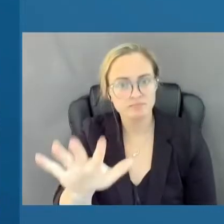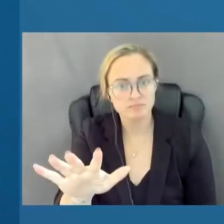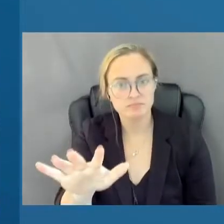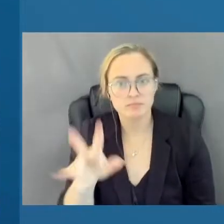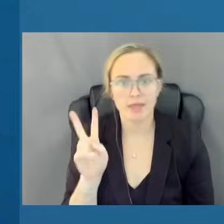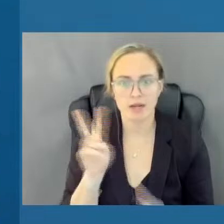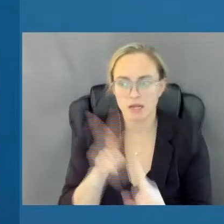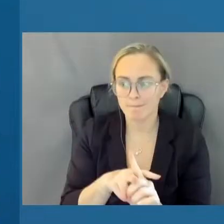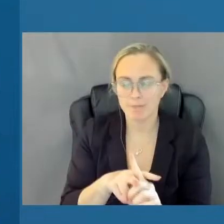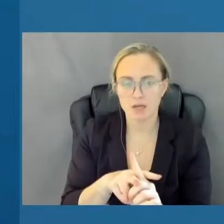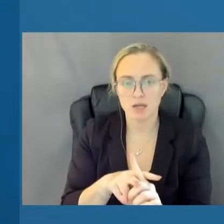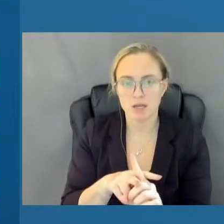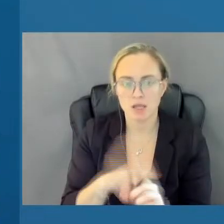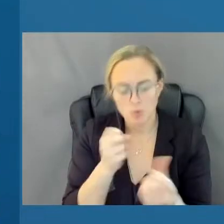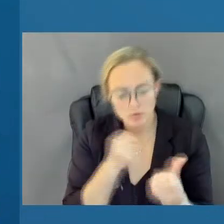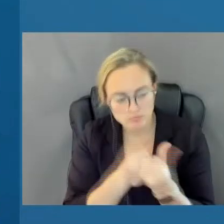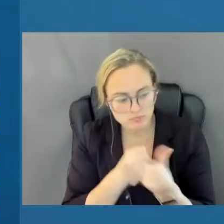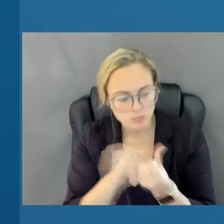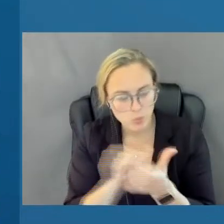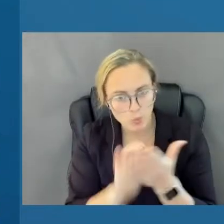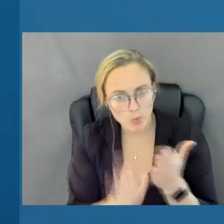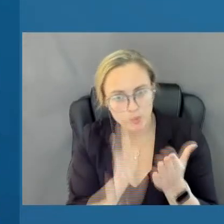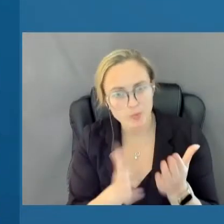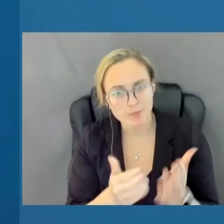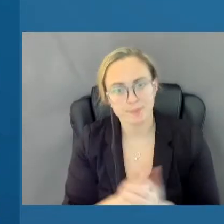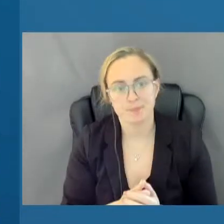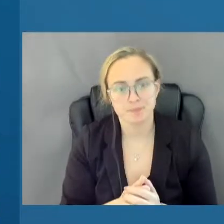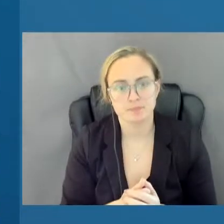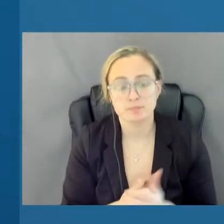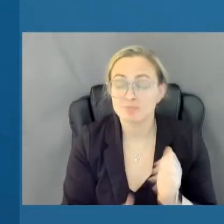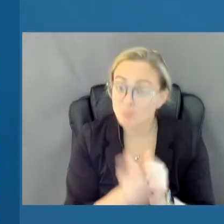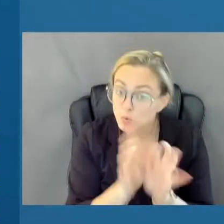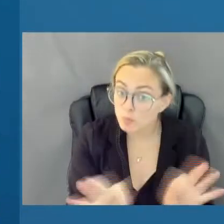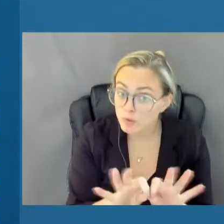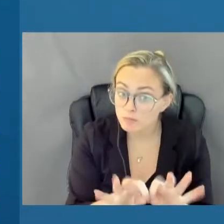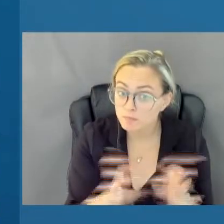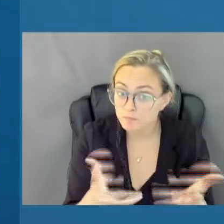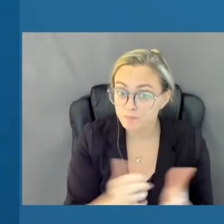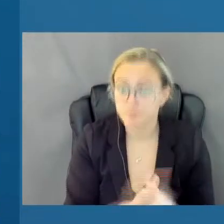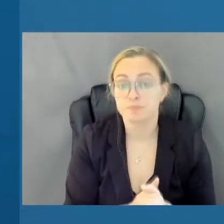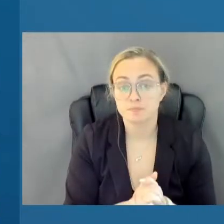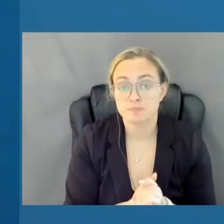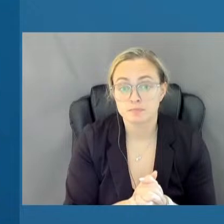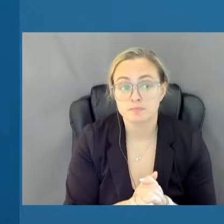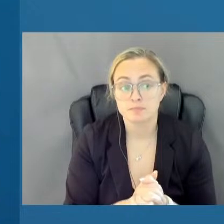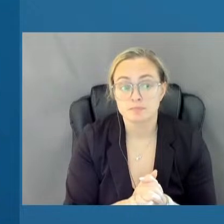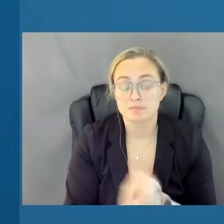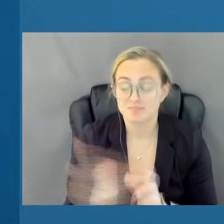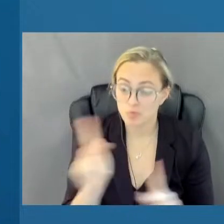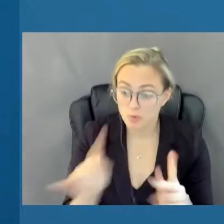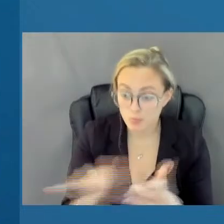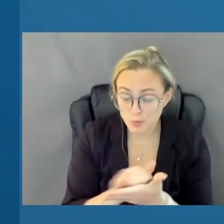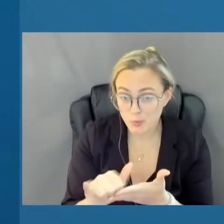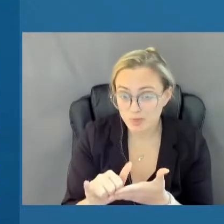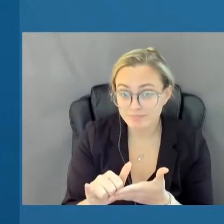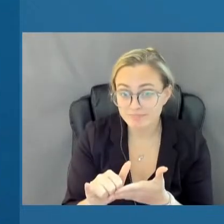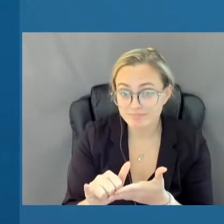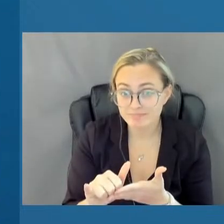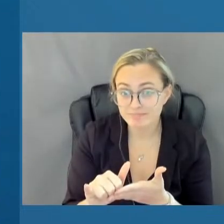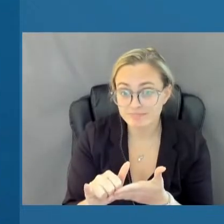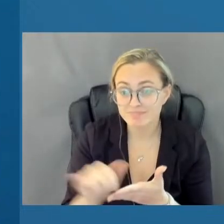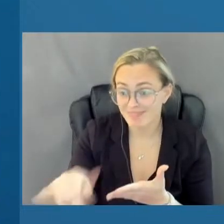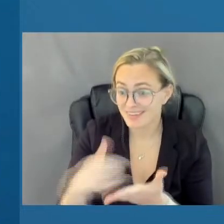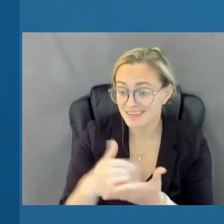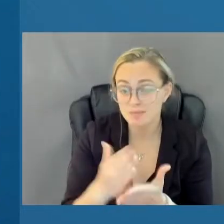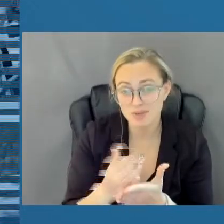this as we lift up all New Yorkers. And most importantly, to the people of New York, this budget's